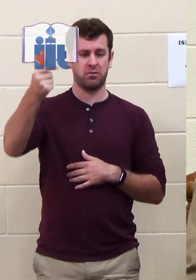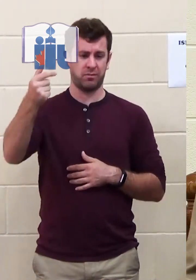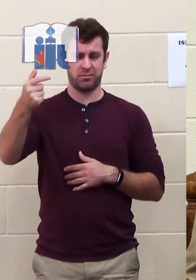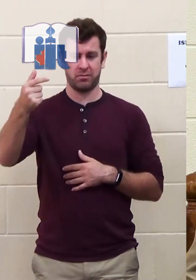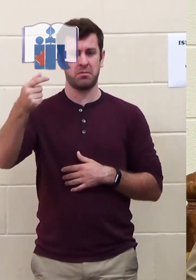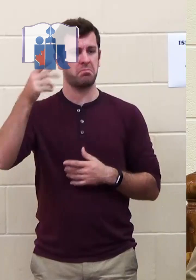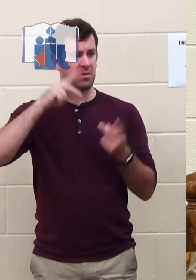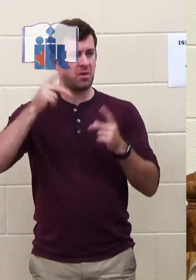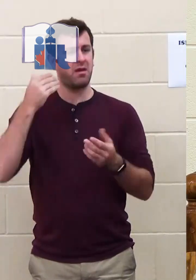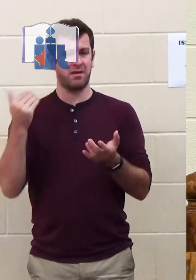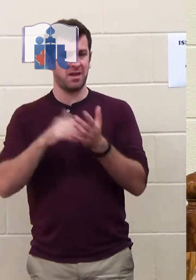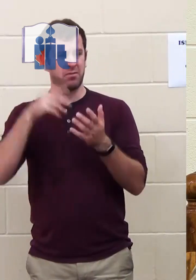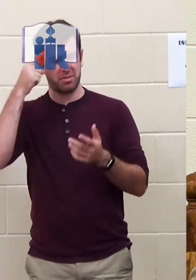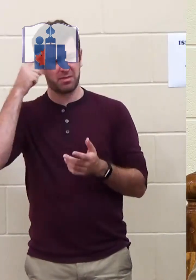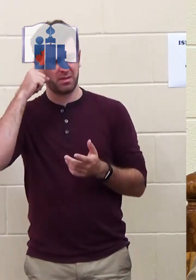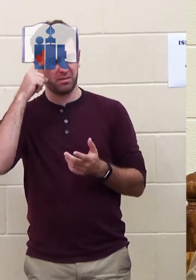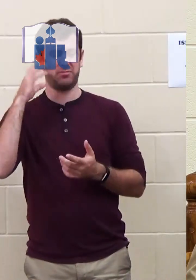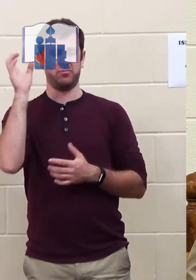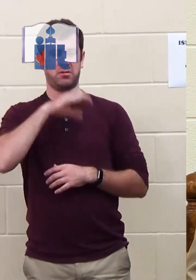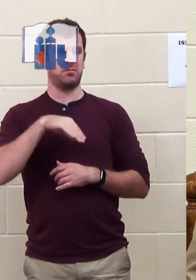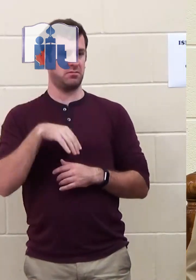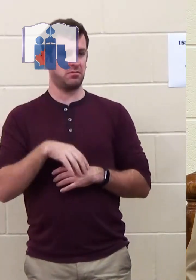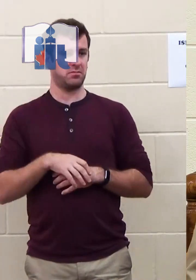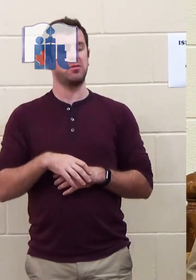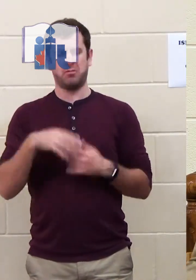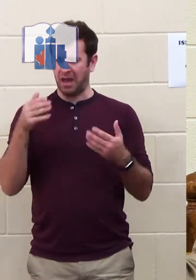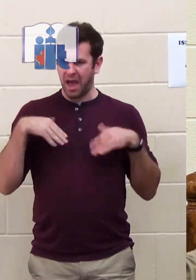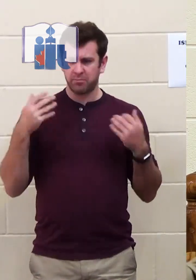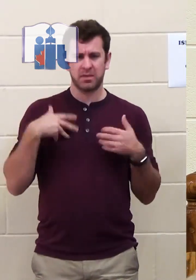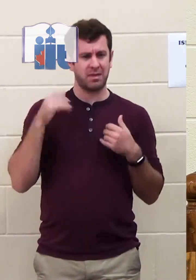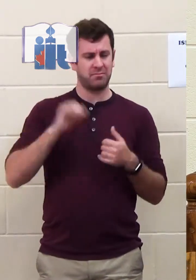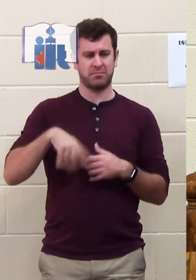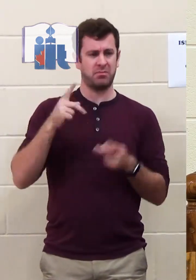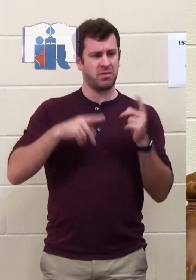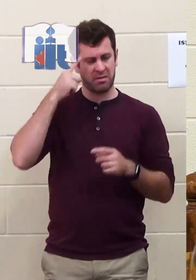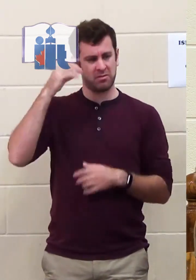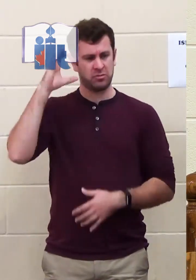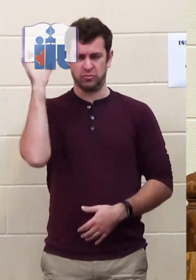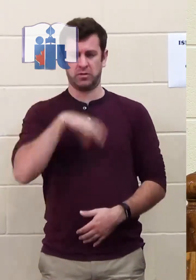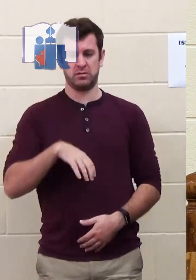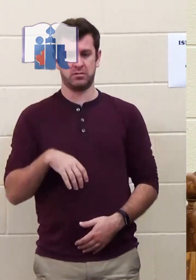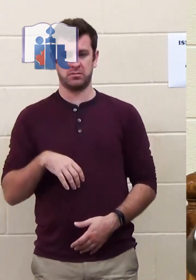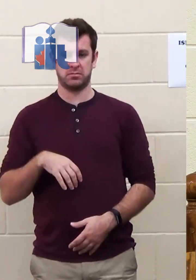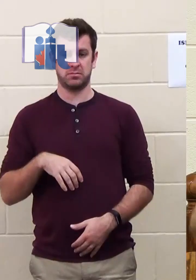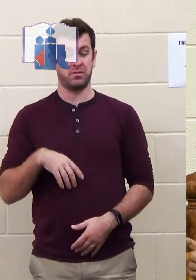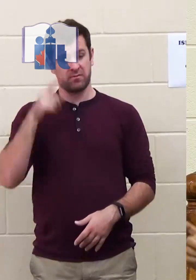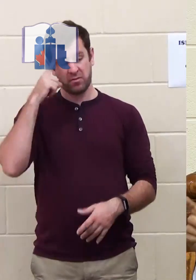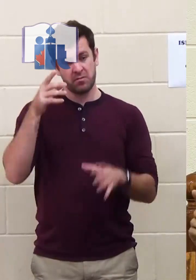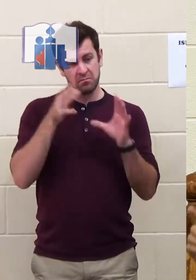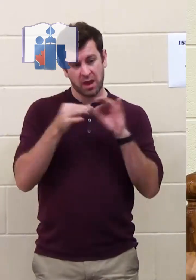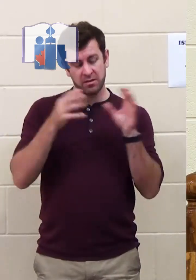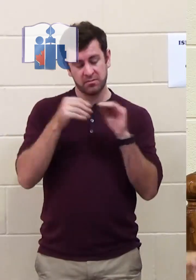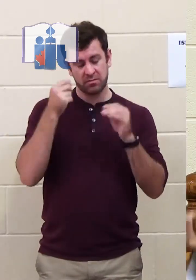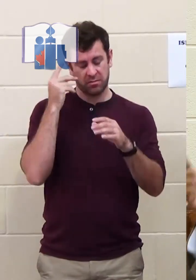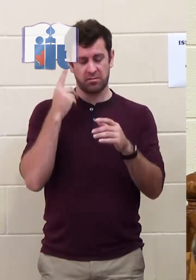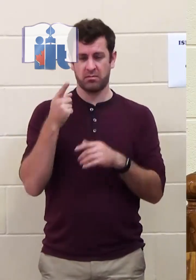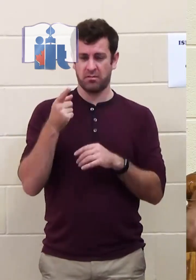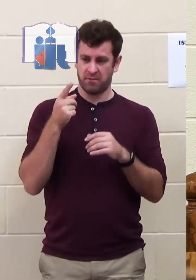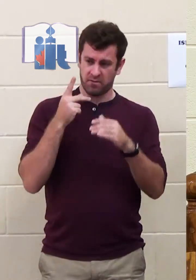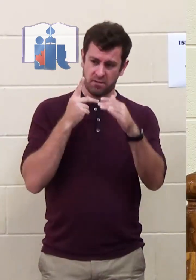glad tidings to the strangers. They asked him, O Messenger of Allah, who are the strange ones? And he